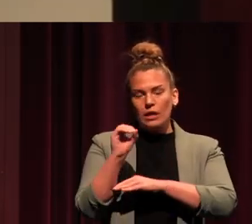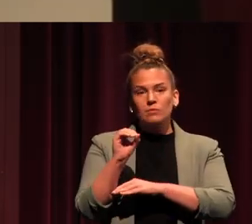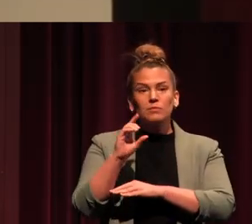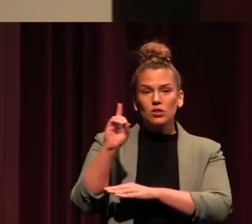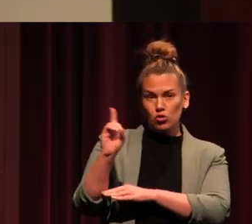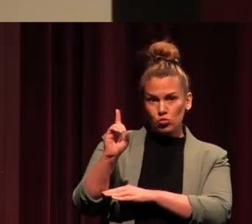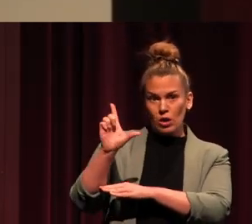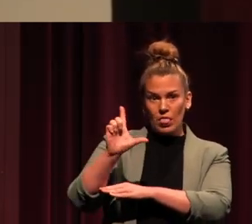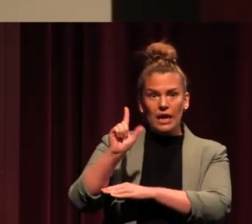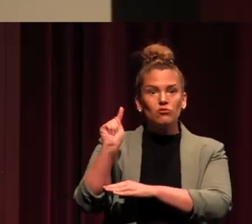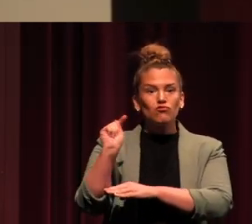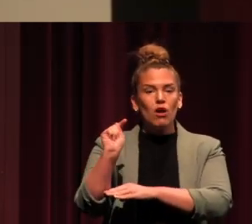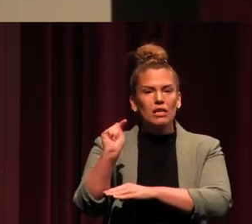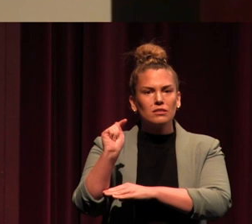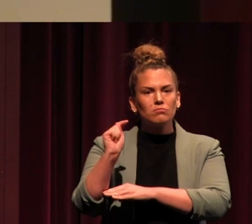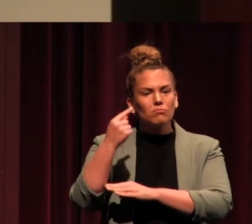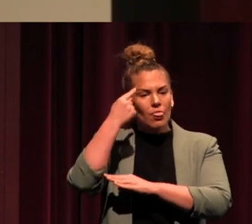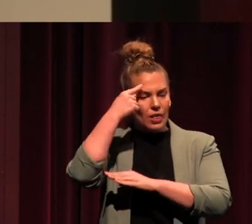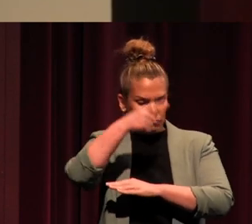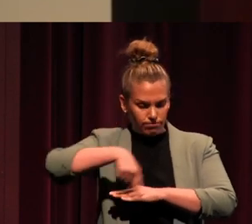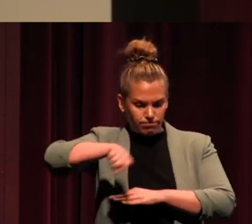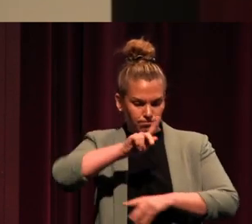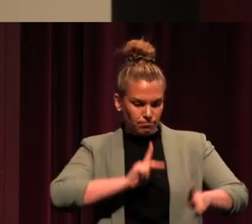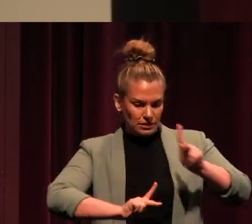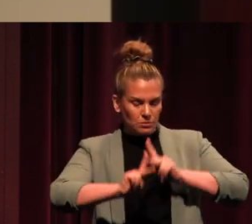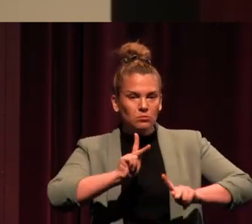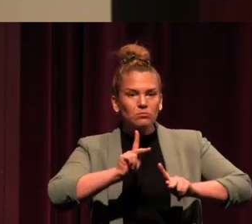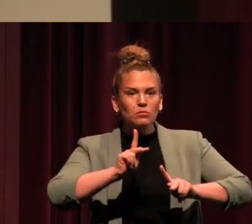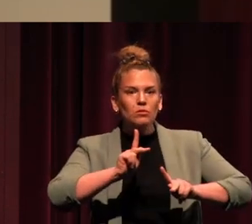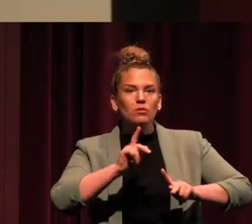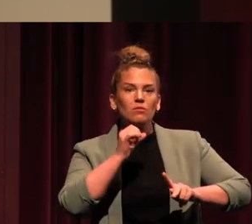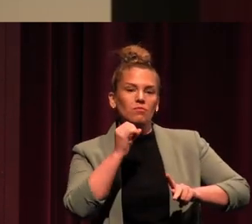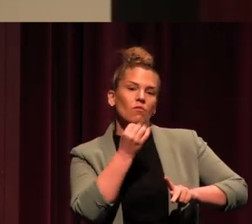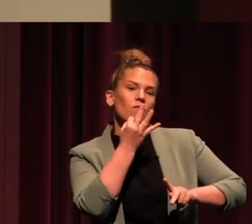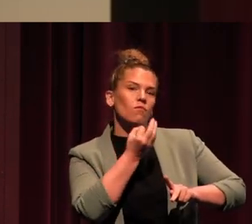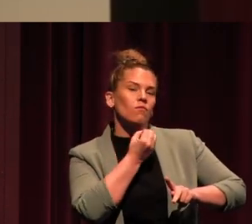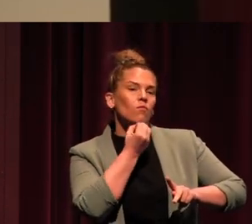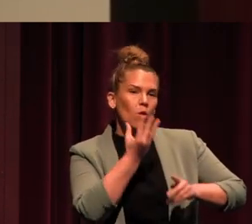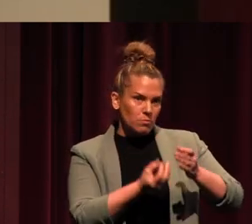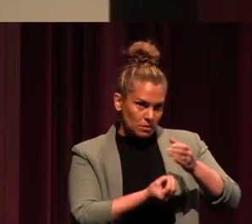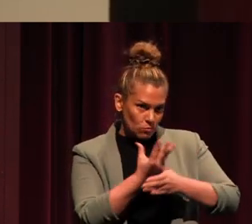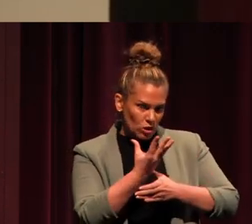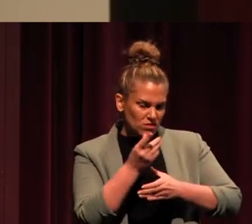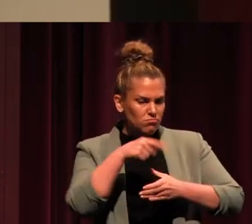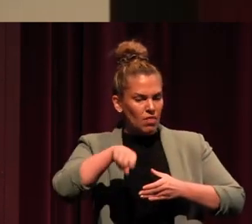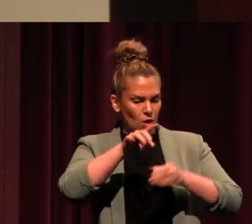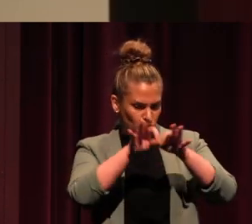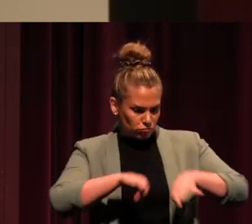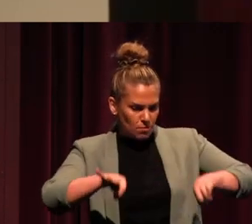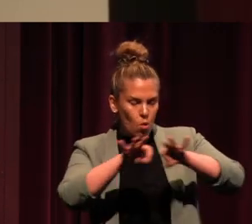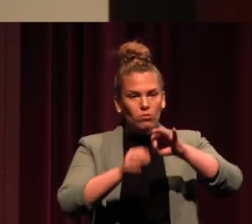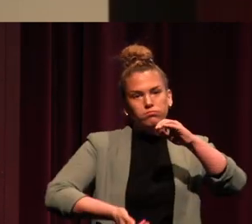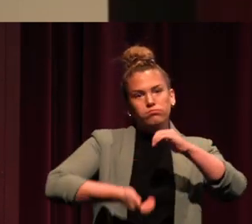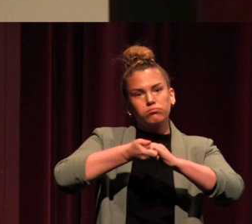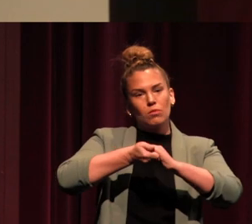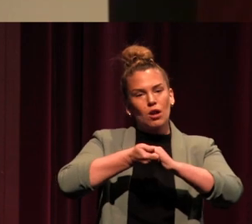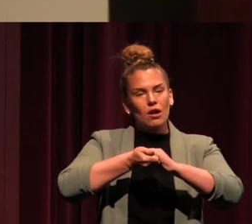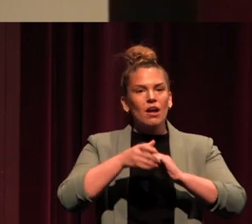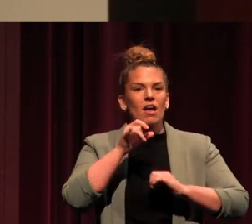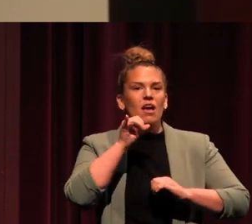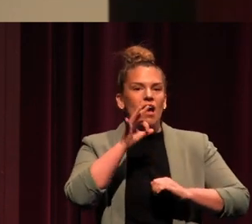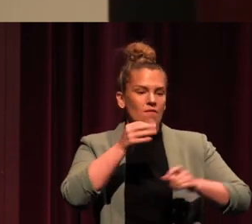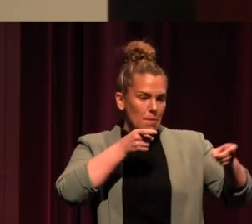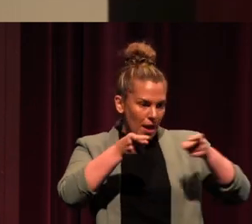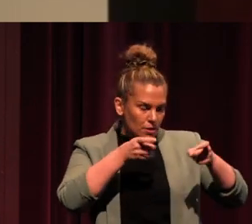Trust considers the Confederated Tribes of Warm Springs an important partner in management and restoration of our